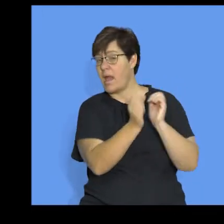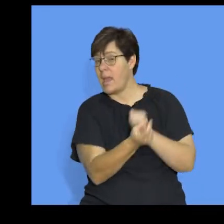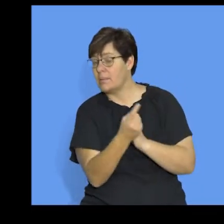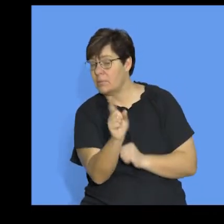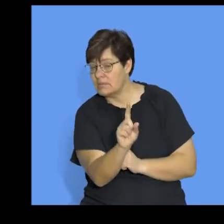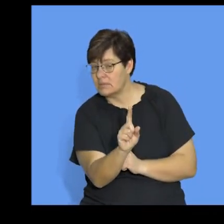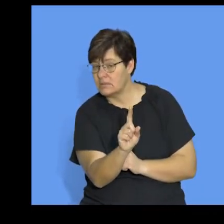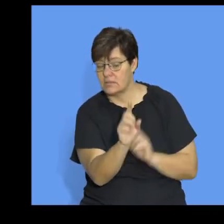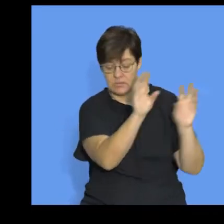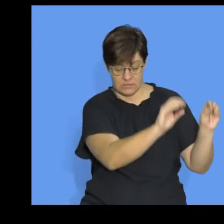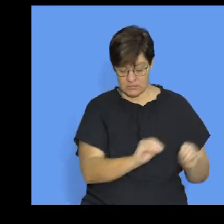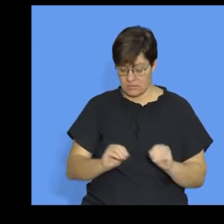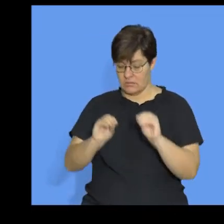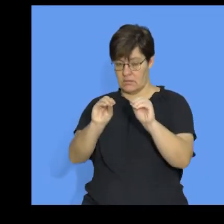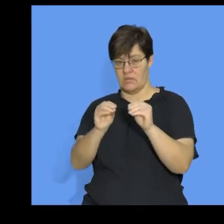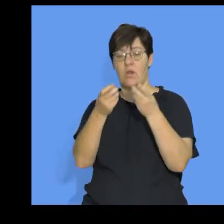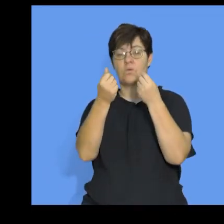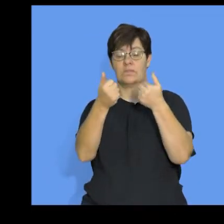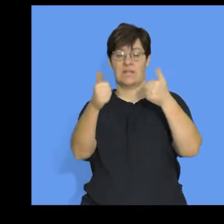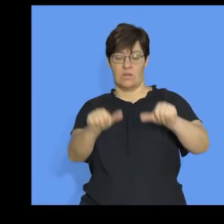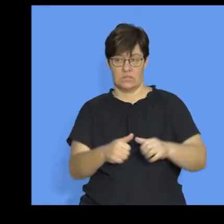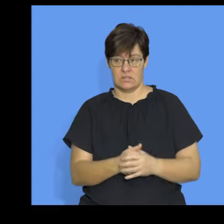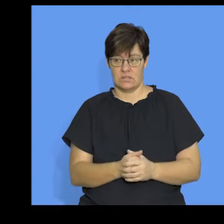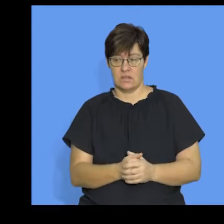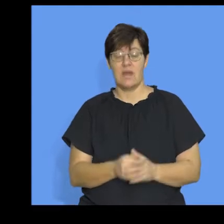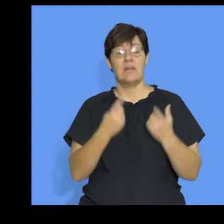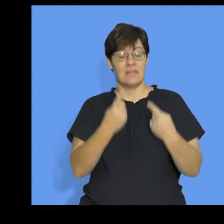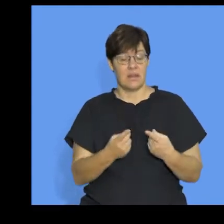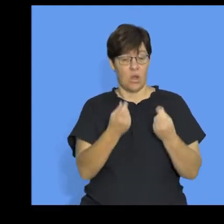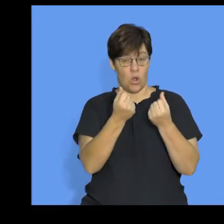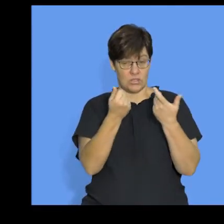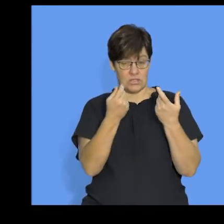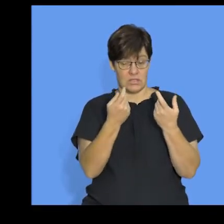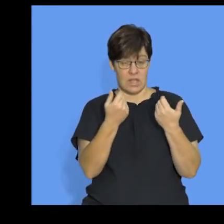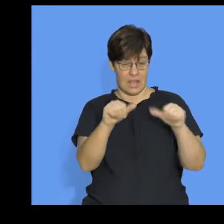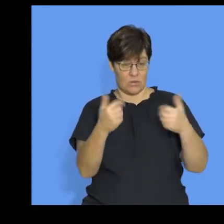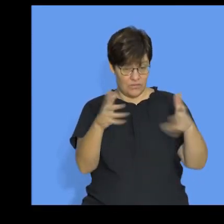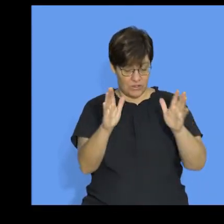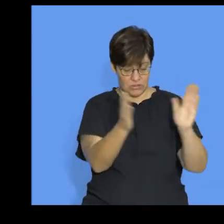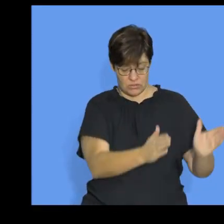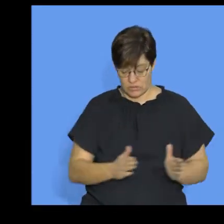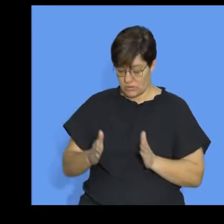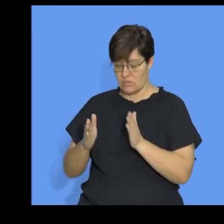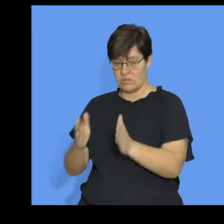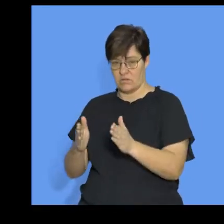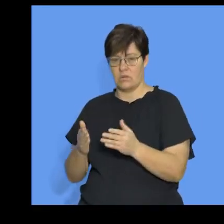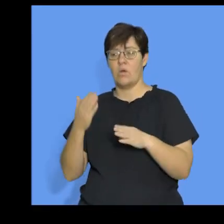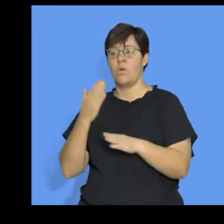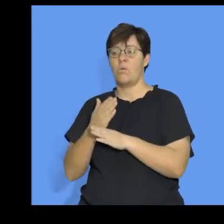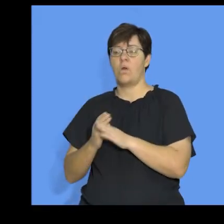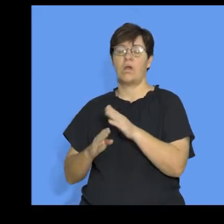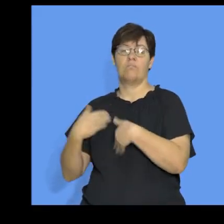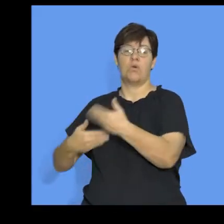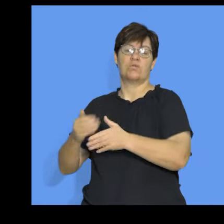You move into your cost account, and from your cost account, you move into your work in process.